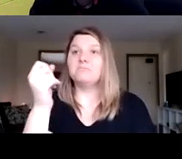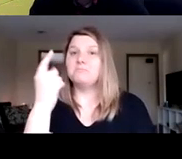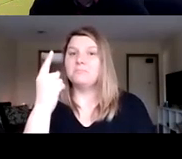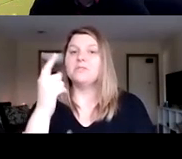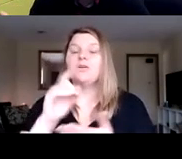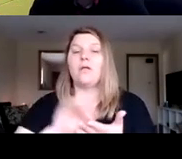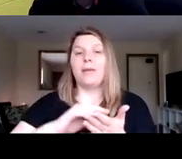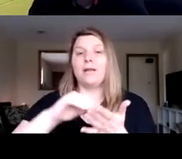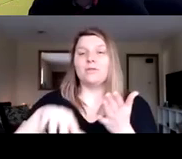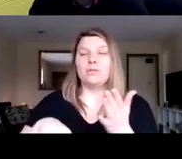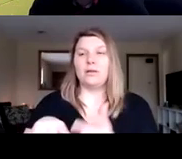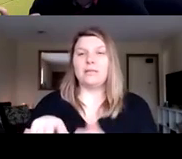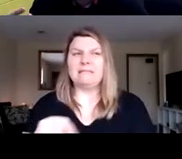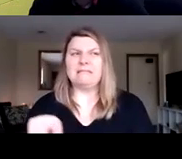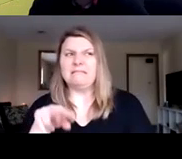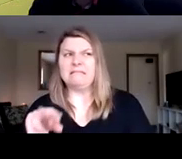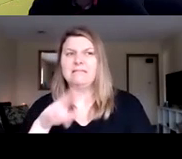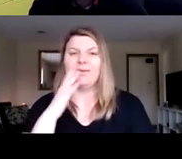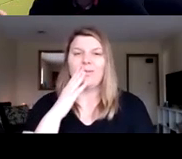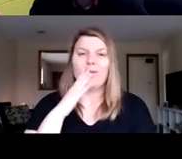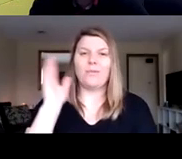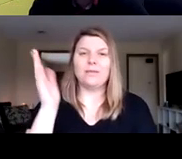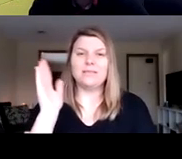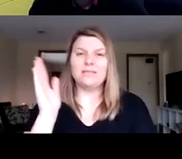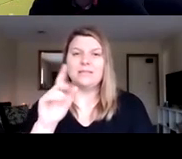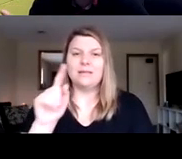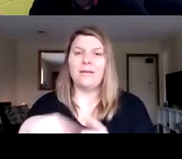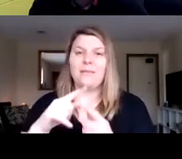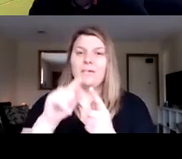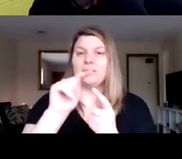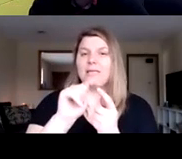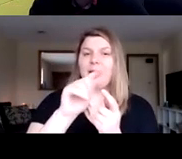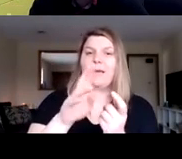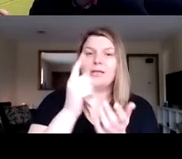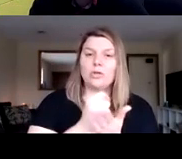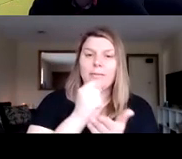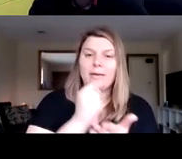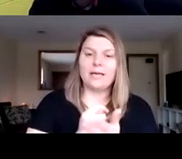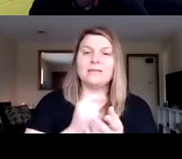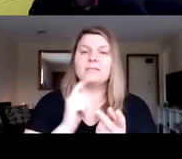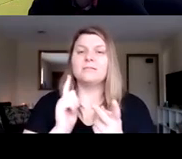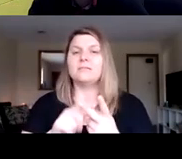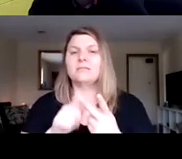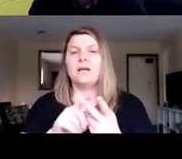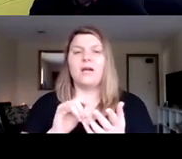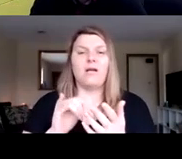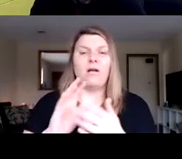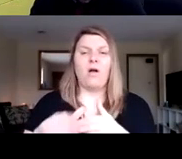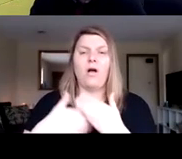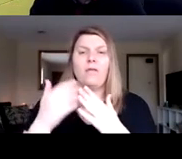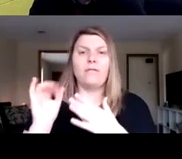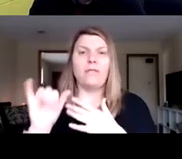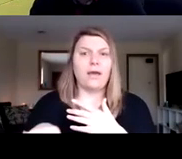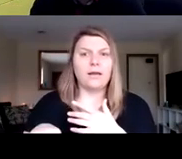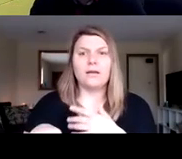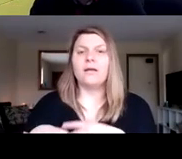were kind of going through the presentation about TB treatment and epidemiology, all those things. And